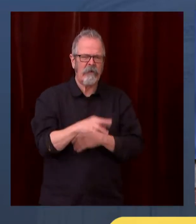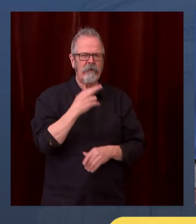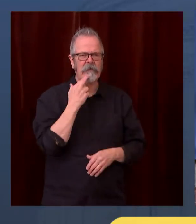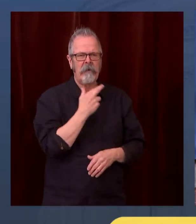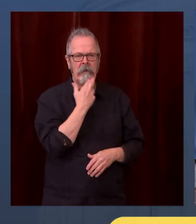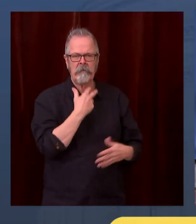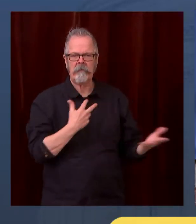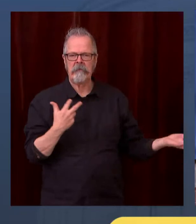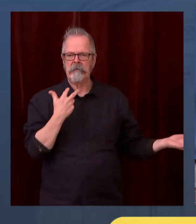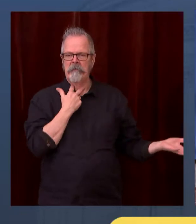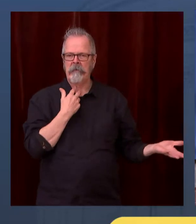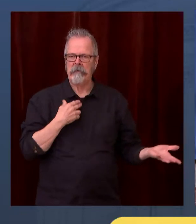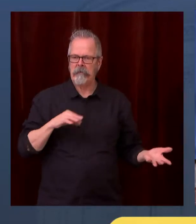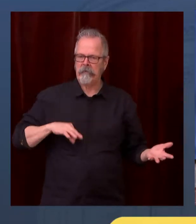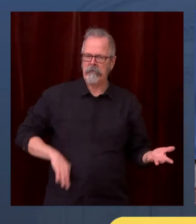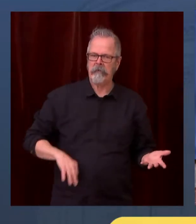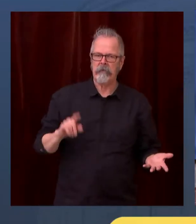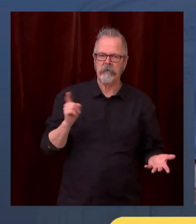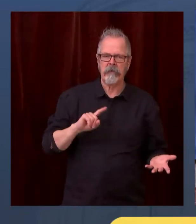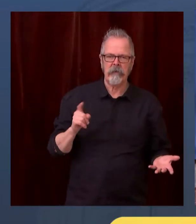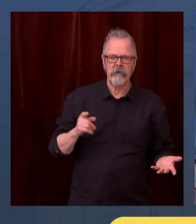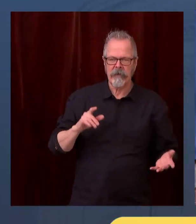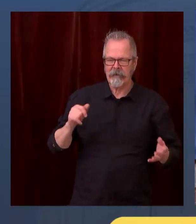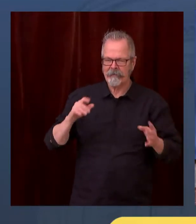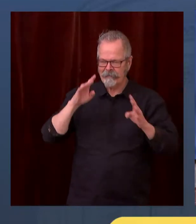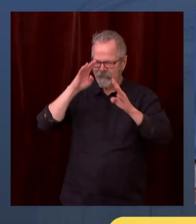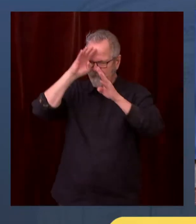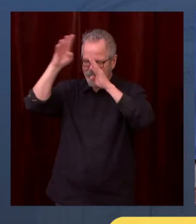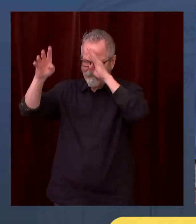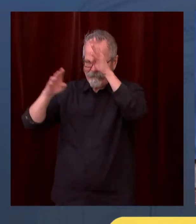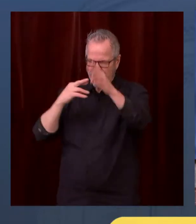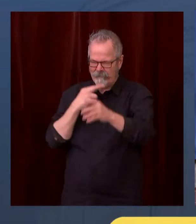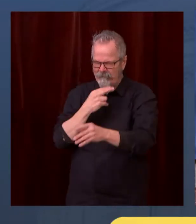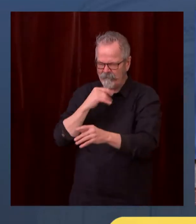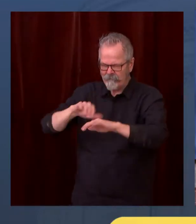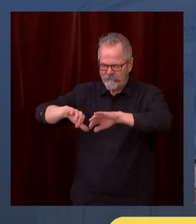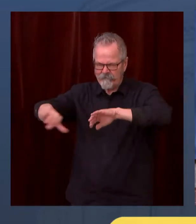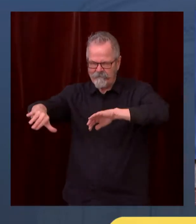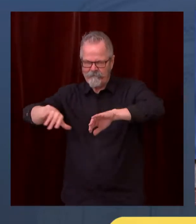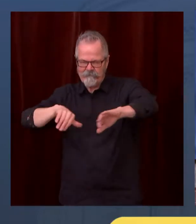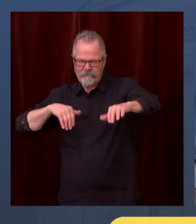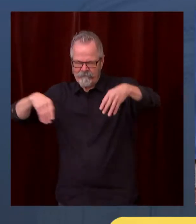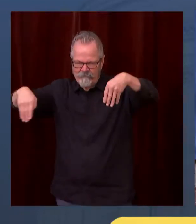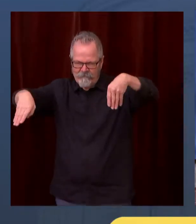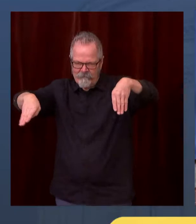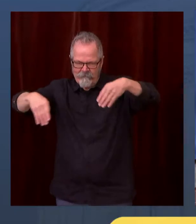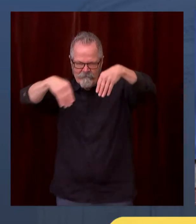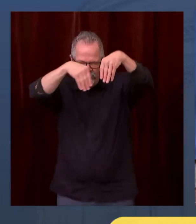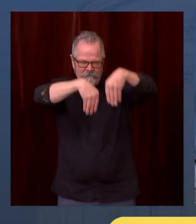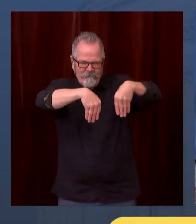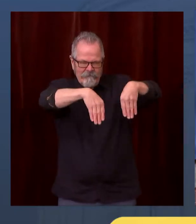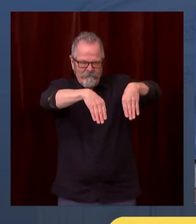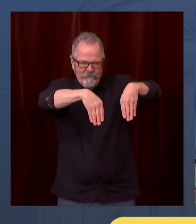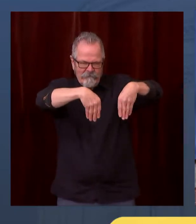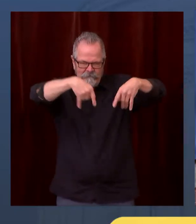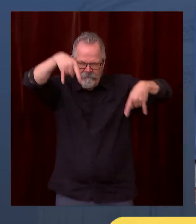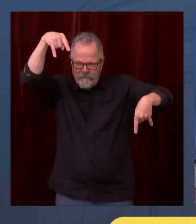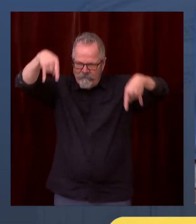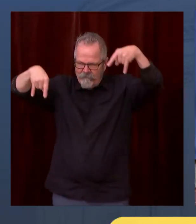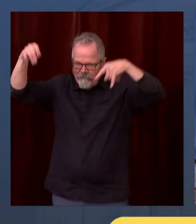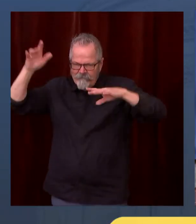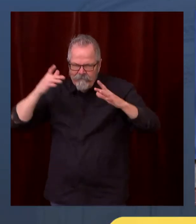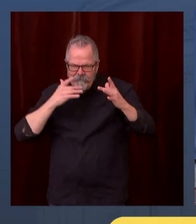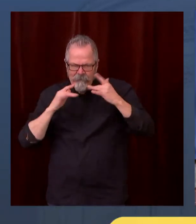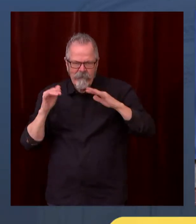talents of a lot of restaurants who've figured out a way to provide good services to people, but this is still obviously a huge handicap for